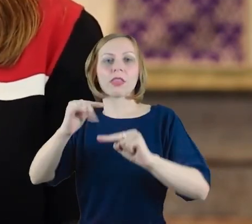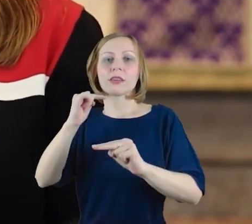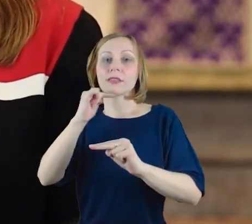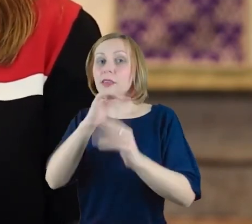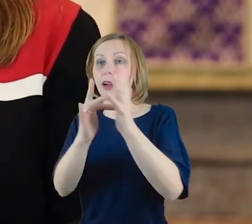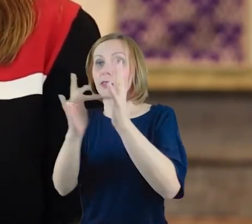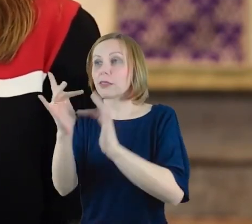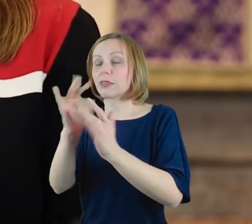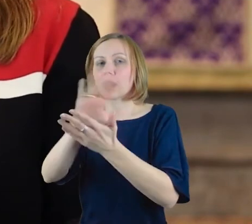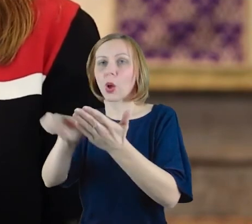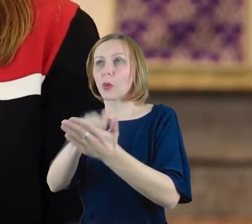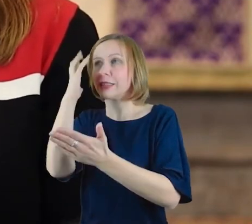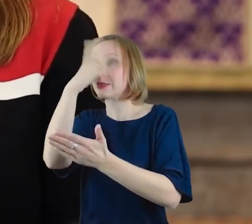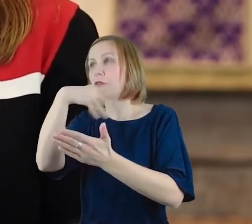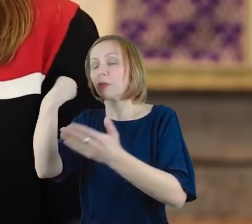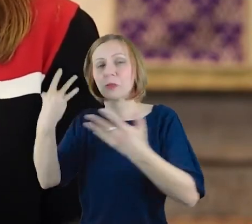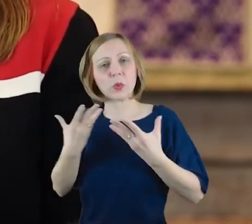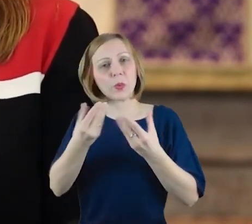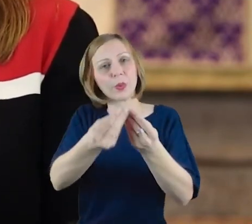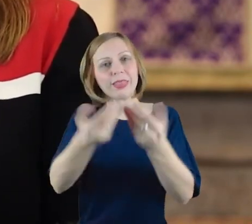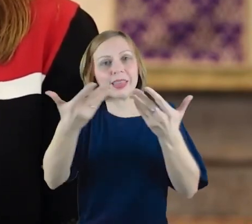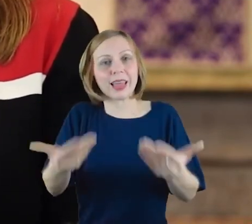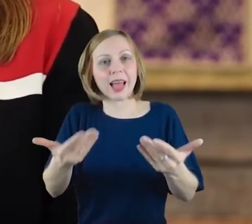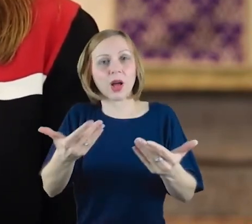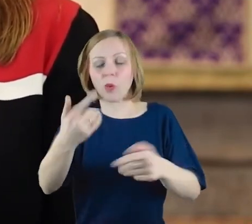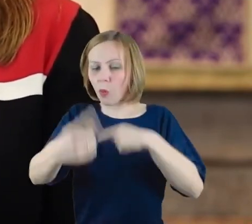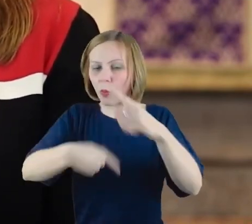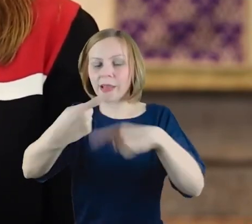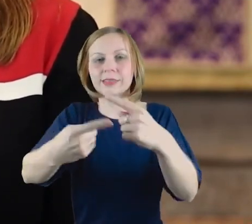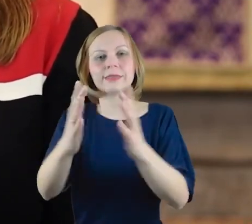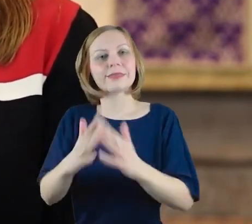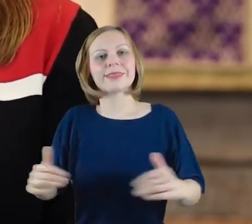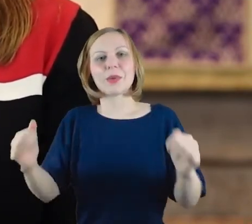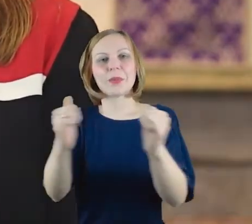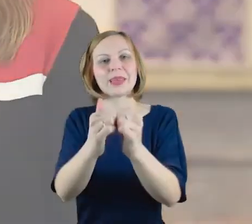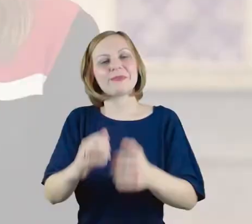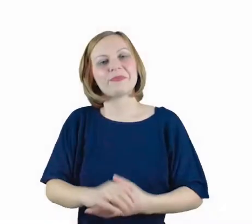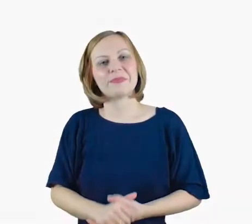and the Holy Spirit be with you now and always. Amen.